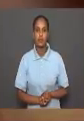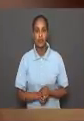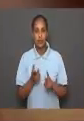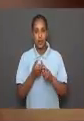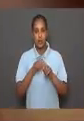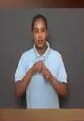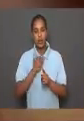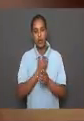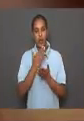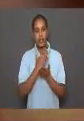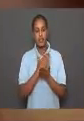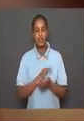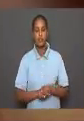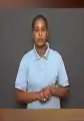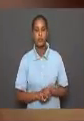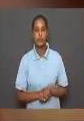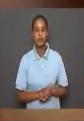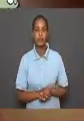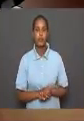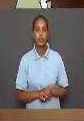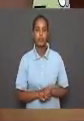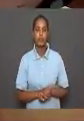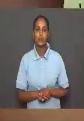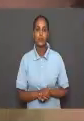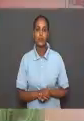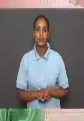Let's get back to our lesson.